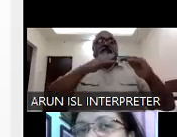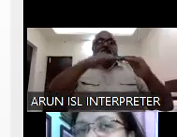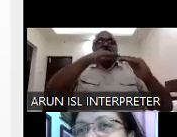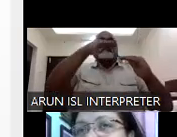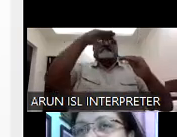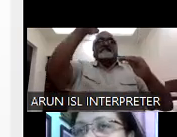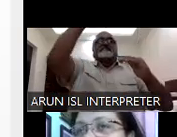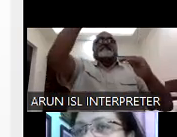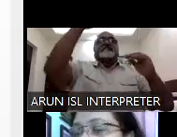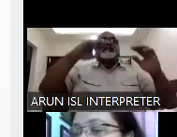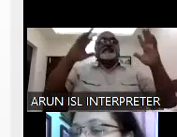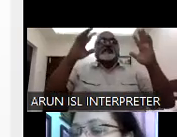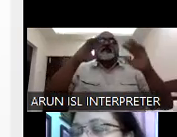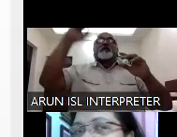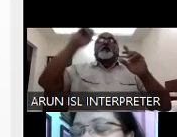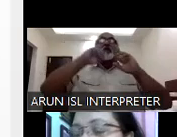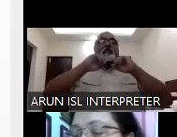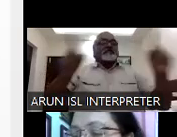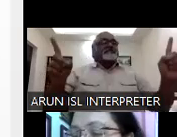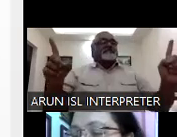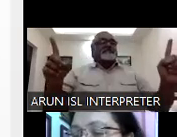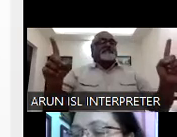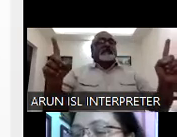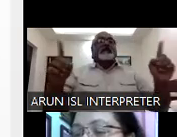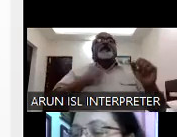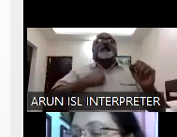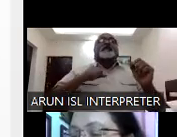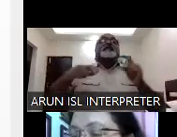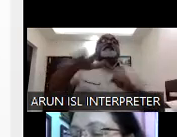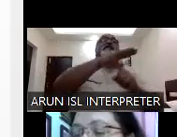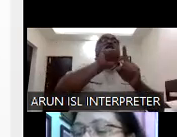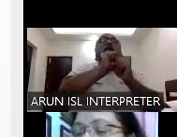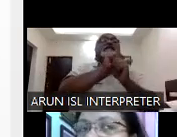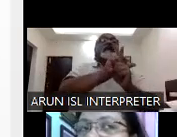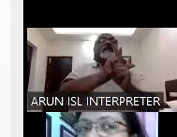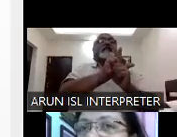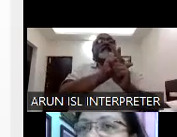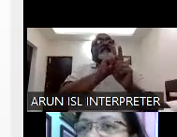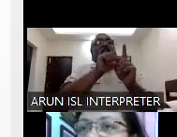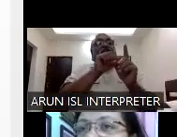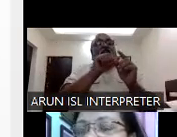and they are endorsed in the fabric of culture as value system, and